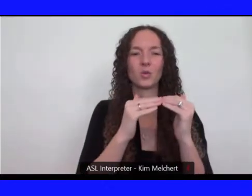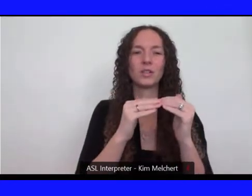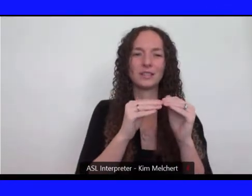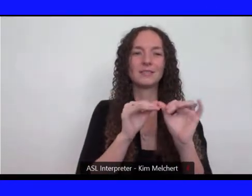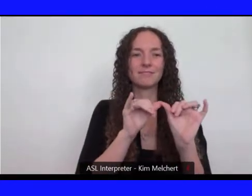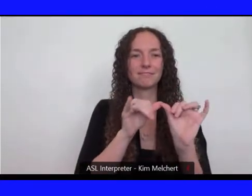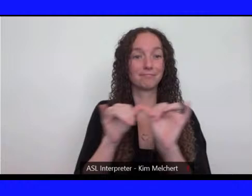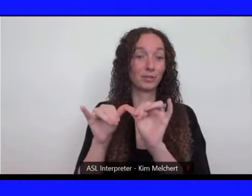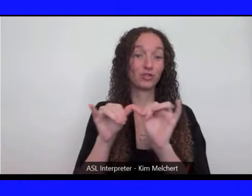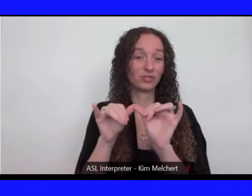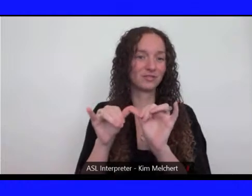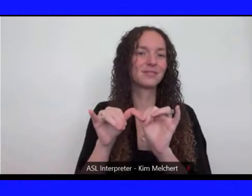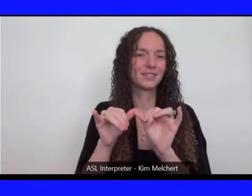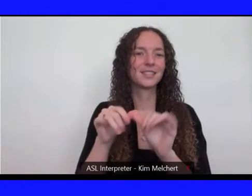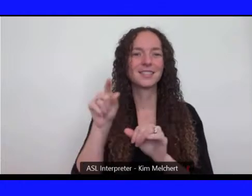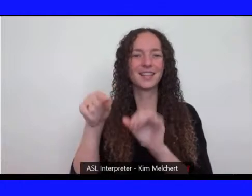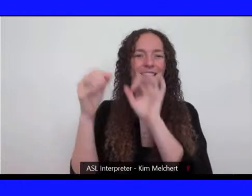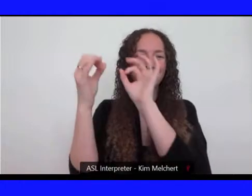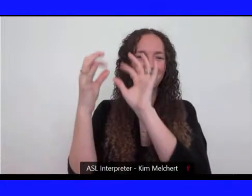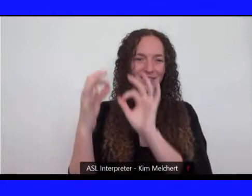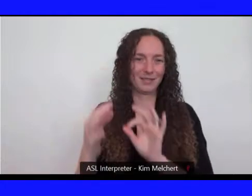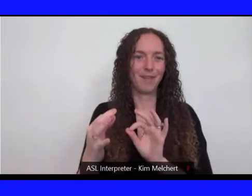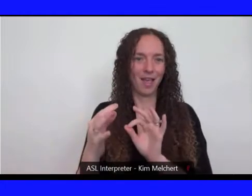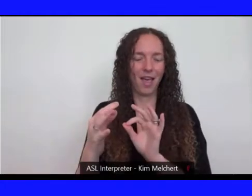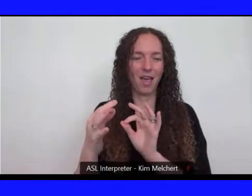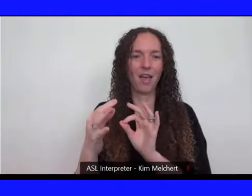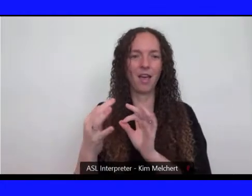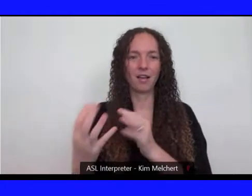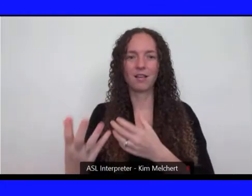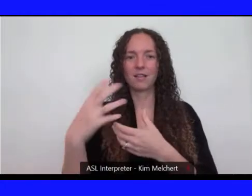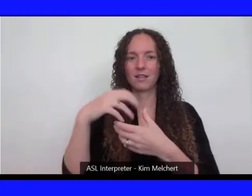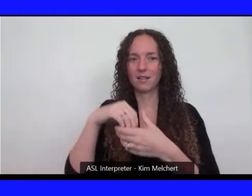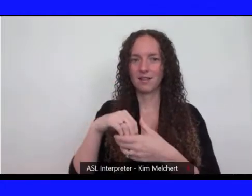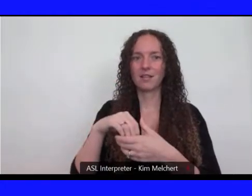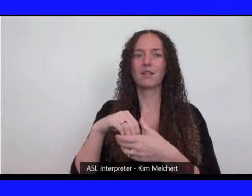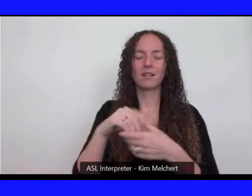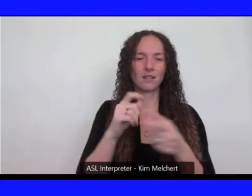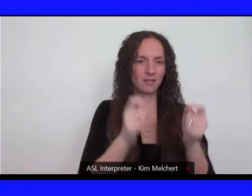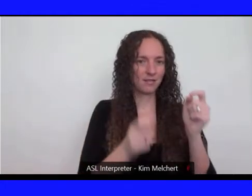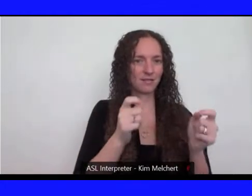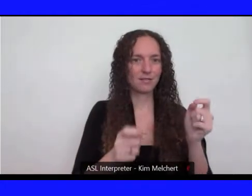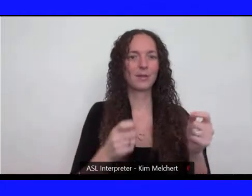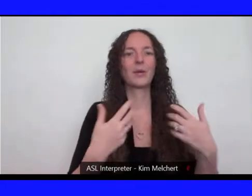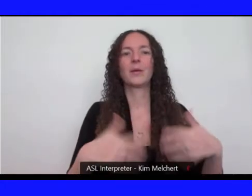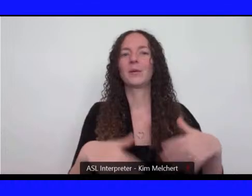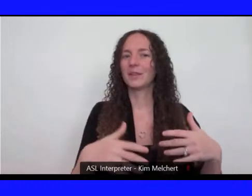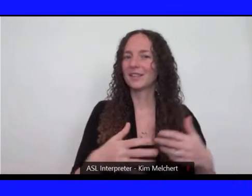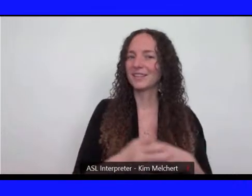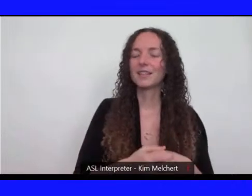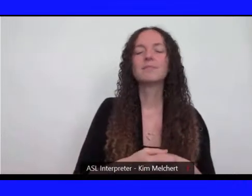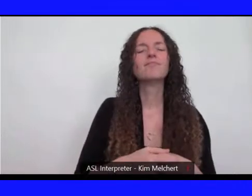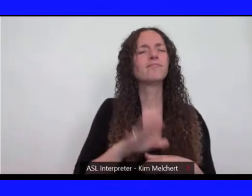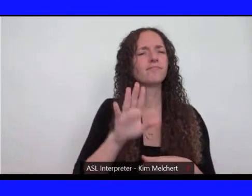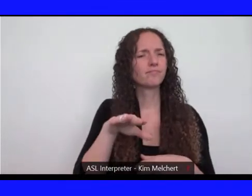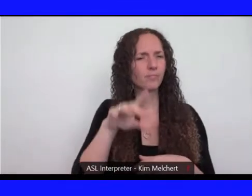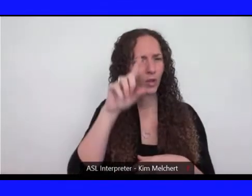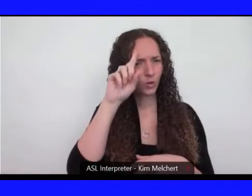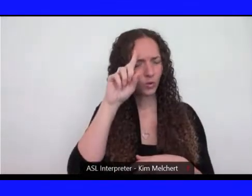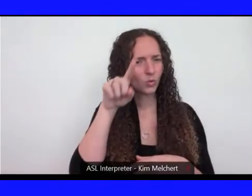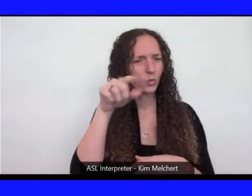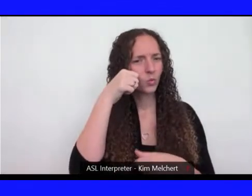5 completed. And we saw in the Committee for Diversity, Equity, and Inclusion,